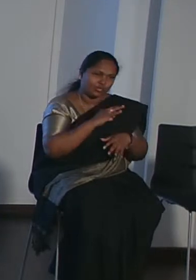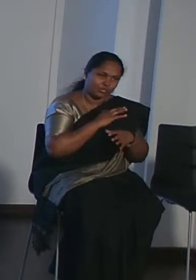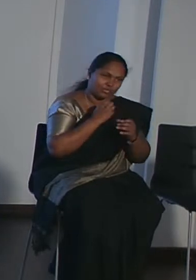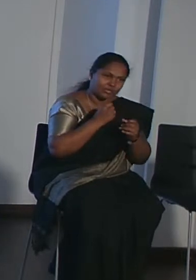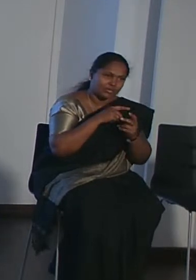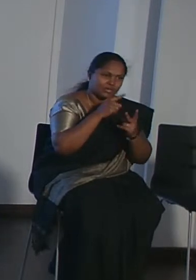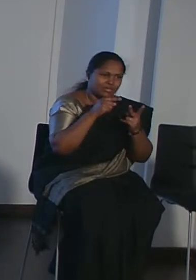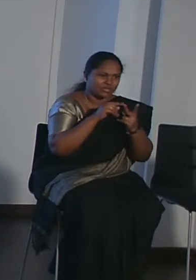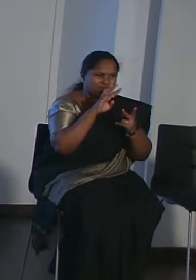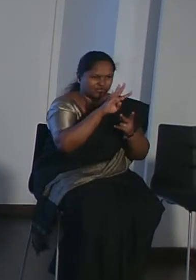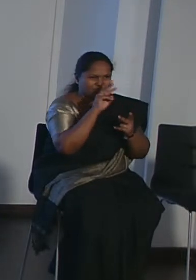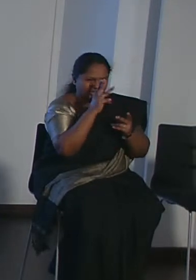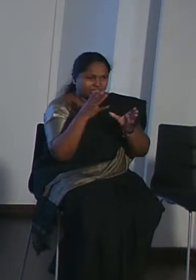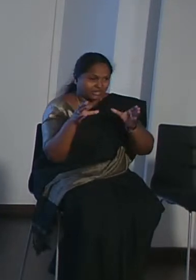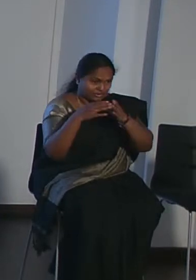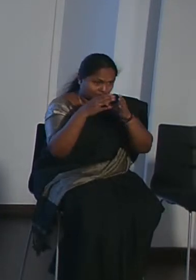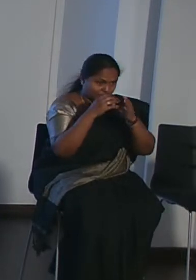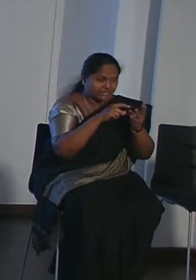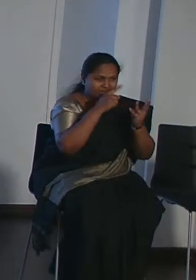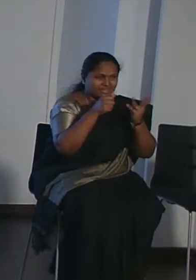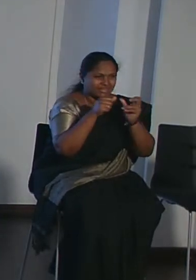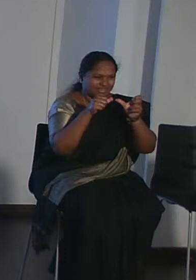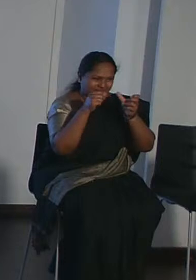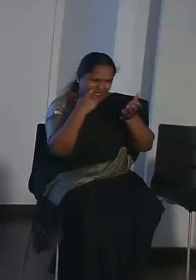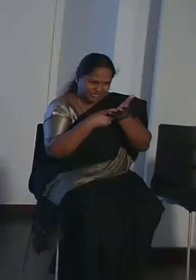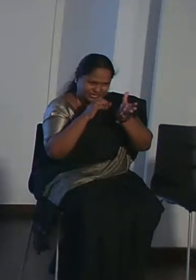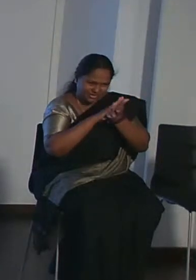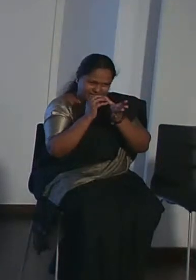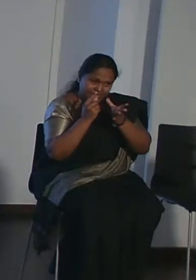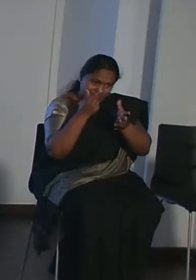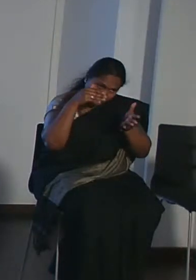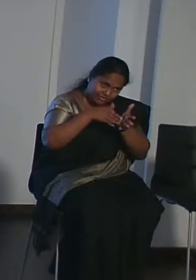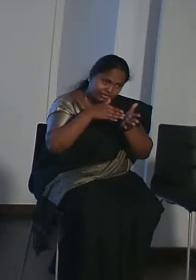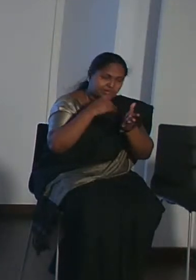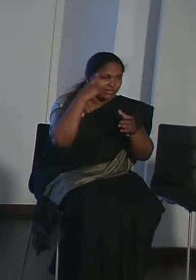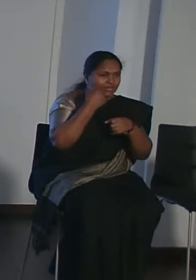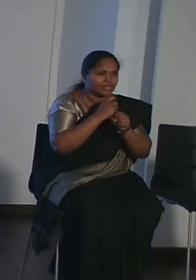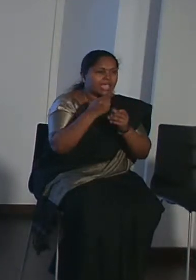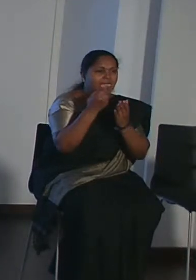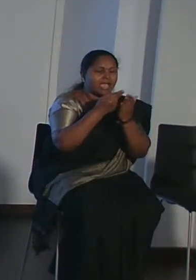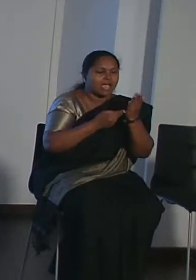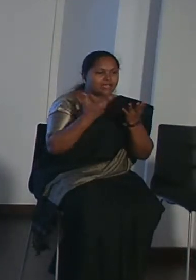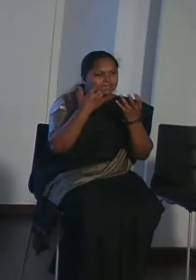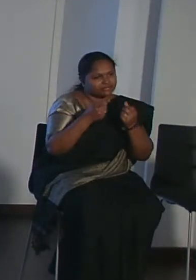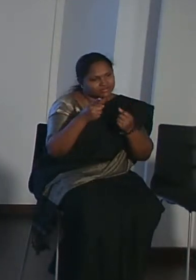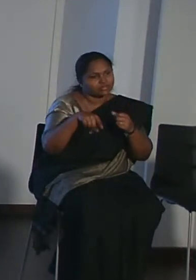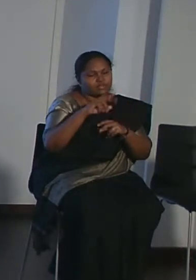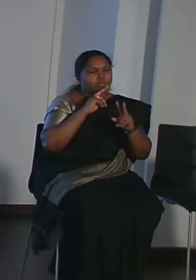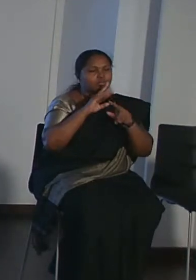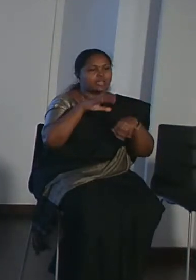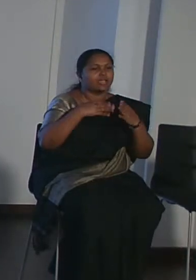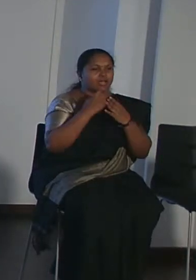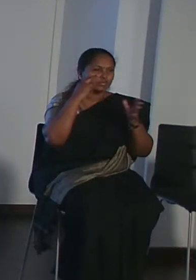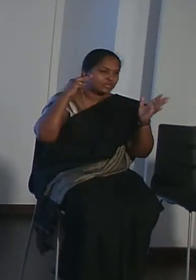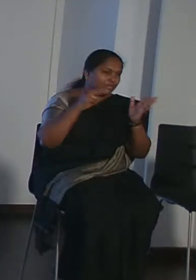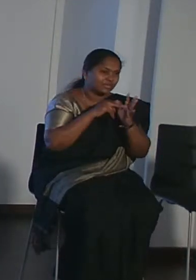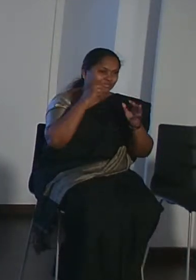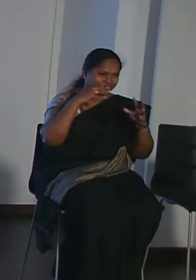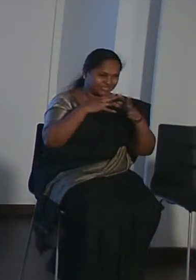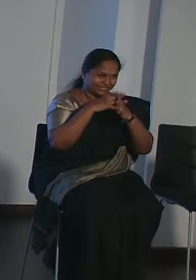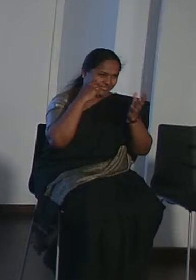from the 43 group, and another by Mohanad Khader, who is a contemporary artist, and talk about just looking out the